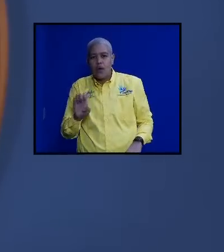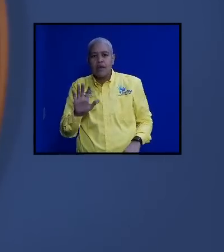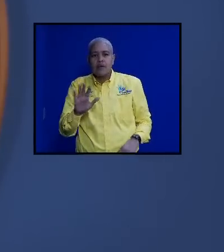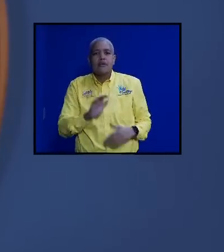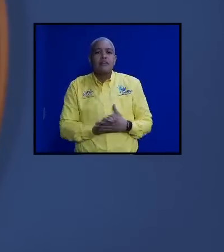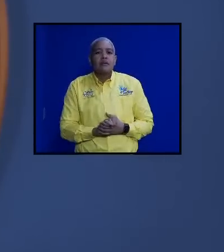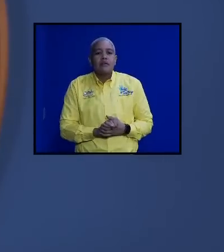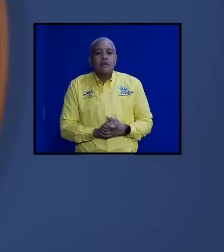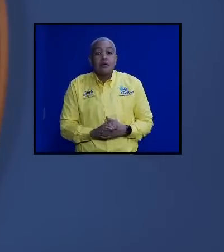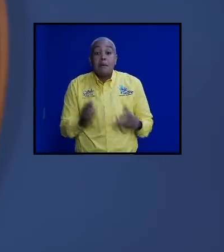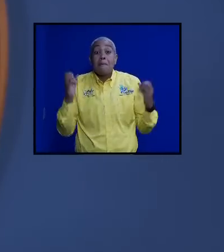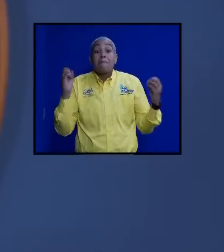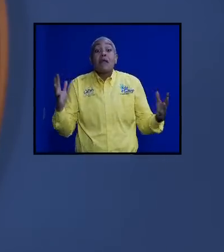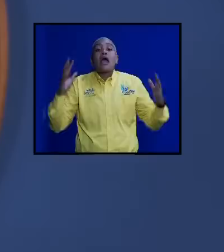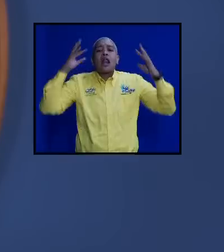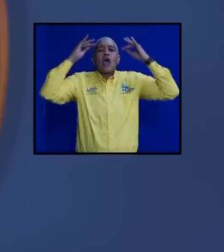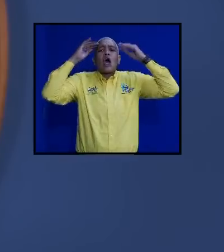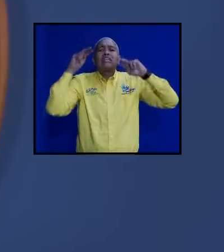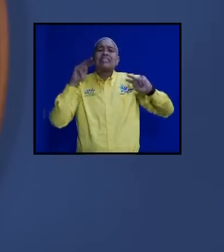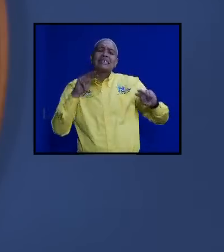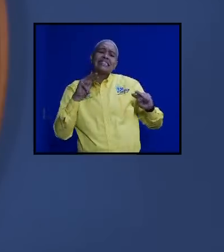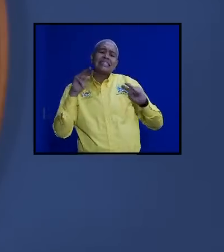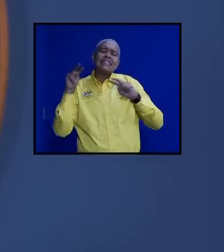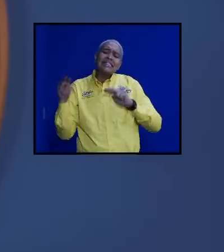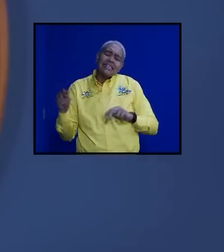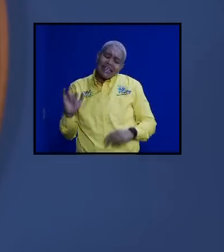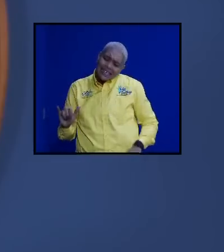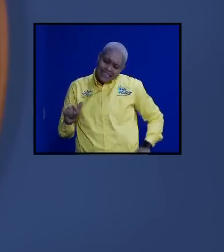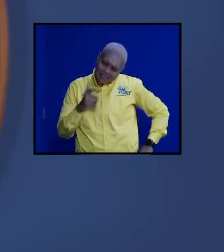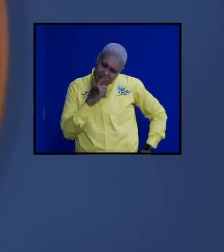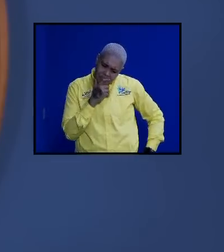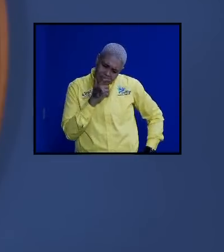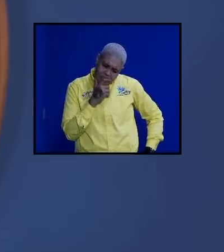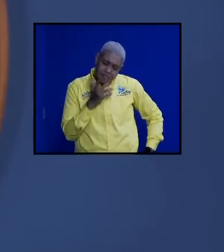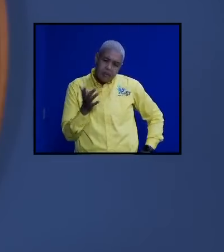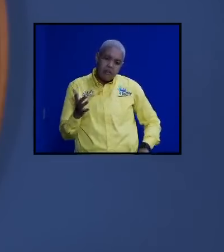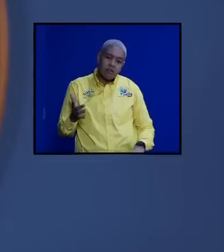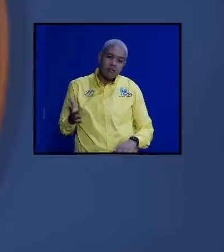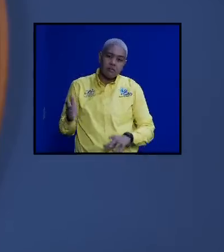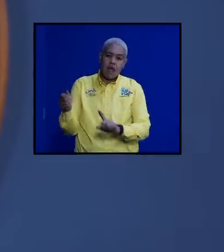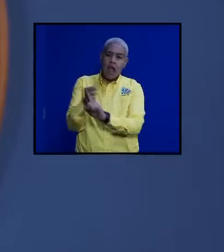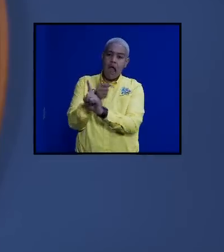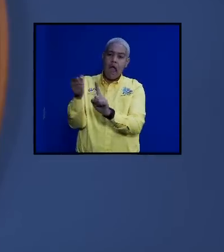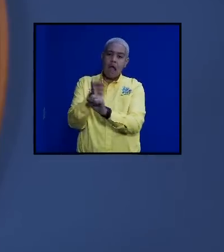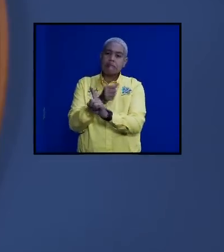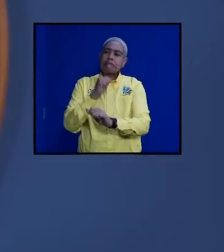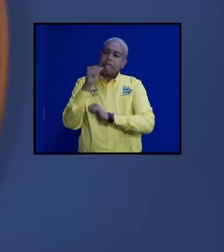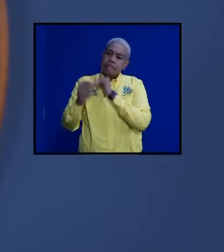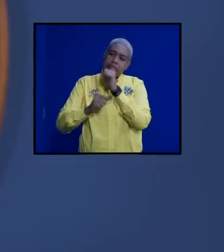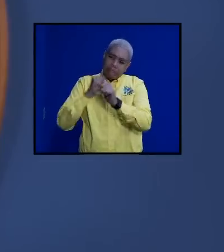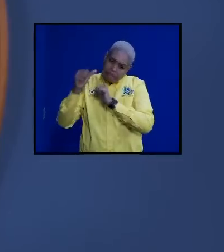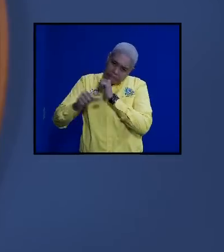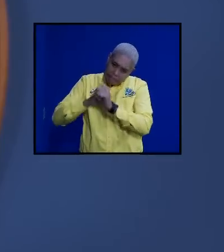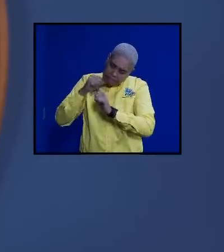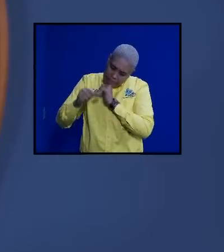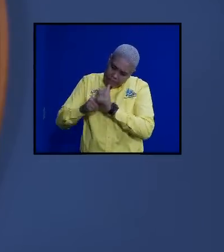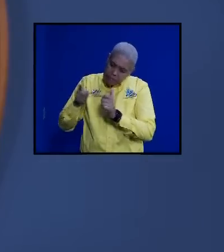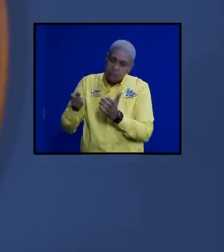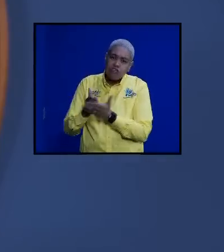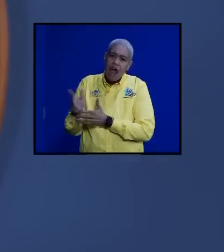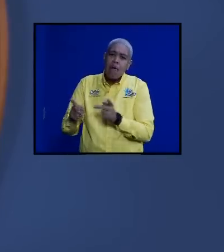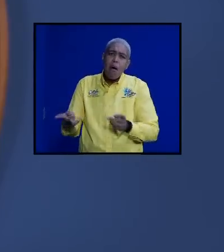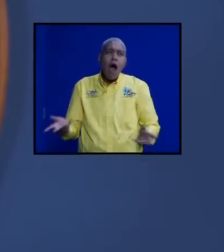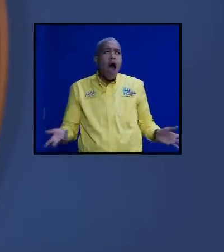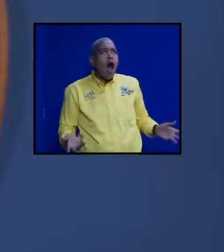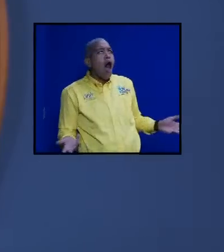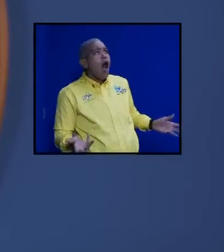There are many concerns about wanton abuse and deprivation of the rights